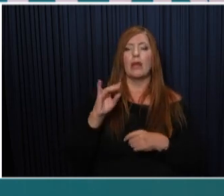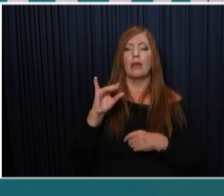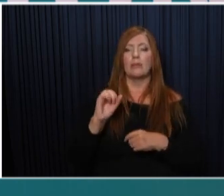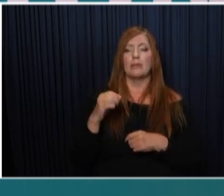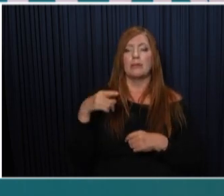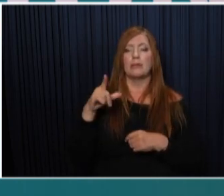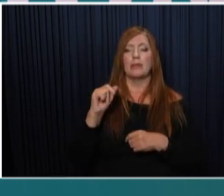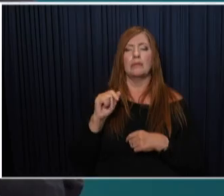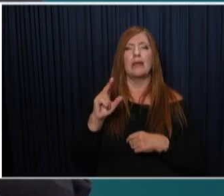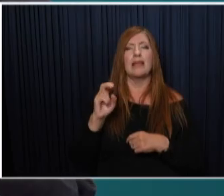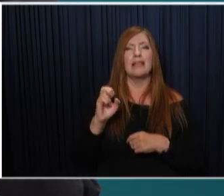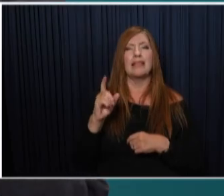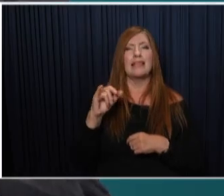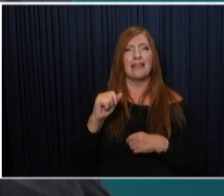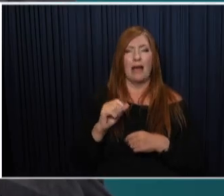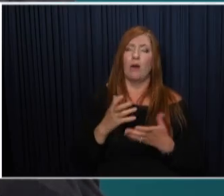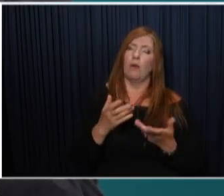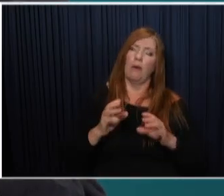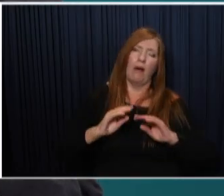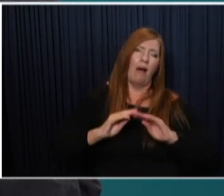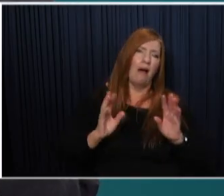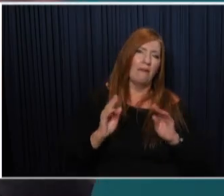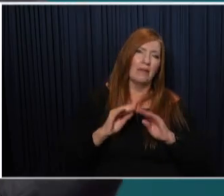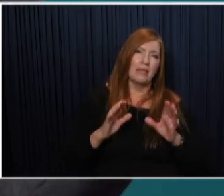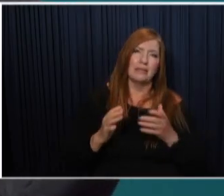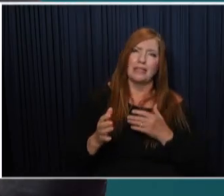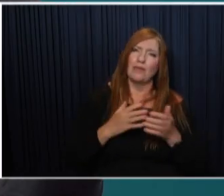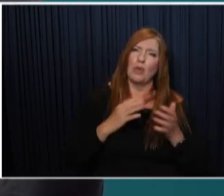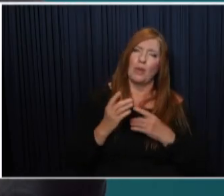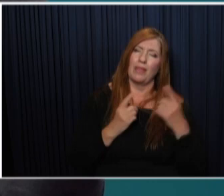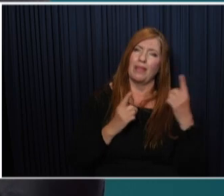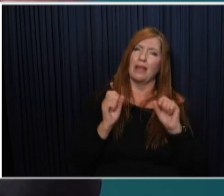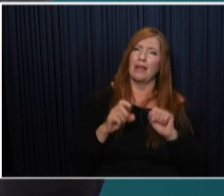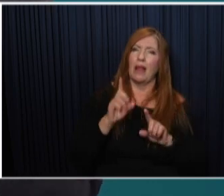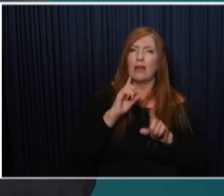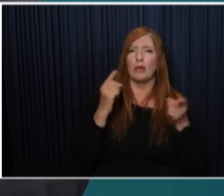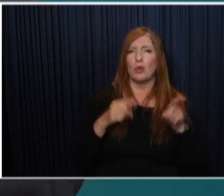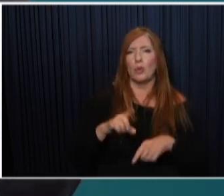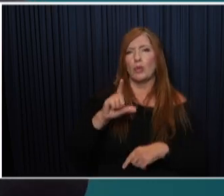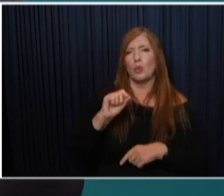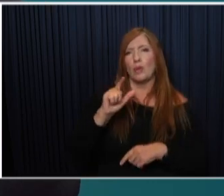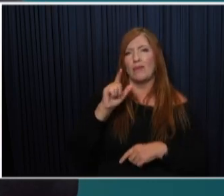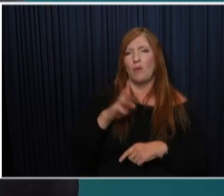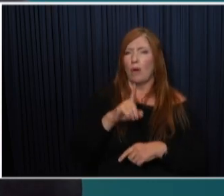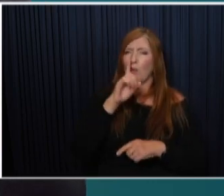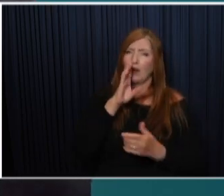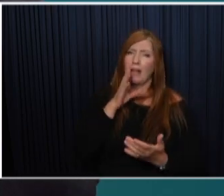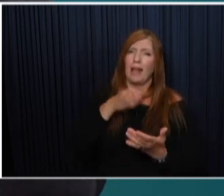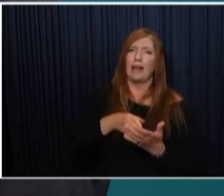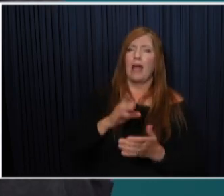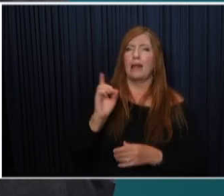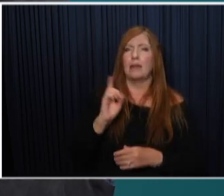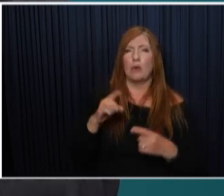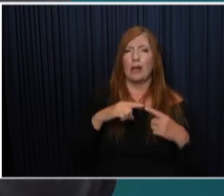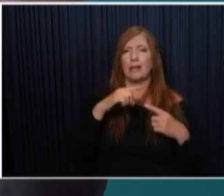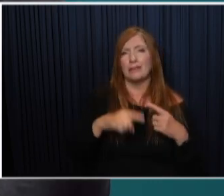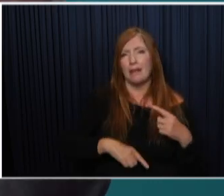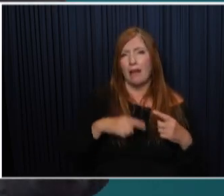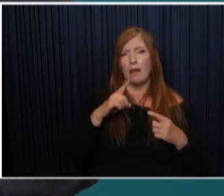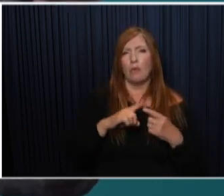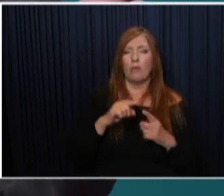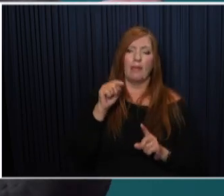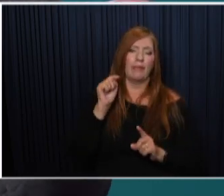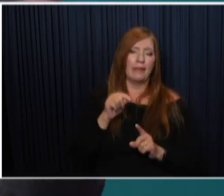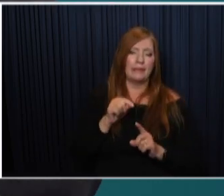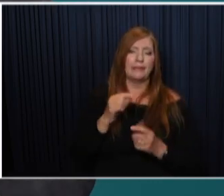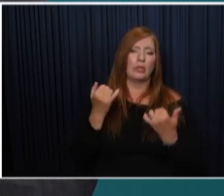Sure. It's quite obvious that even though I think we can all agree 2024 was a very anti-democratic cycle. Yeah,